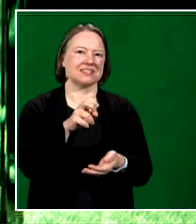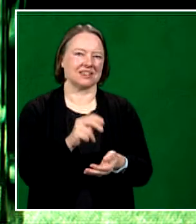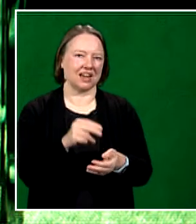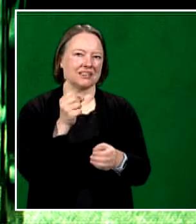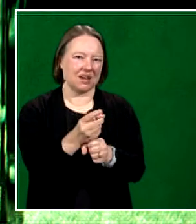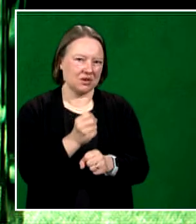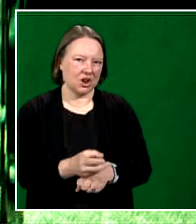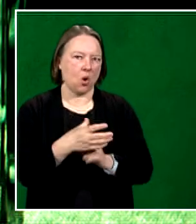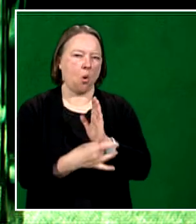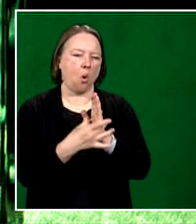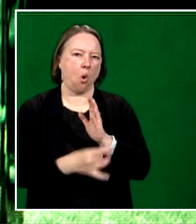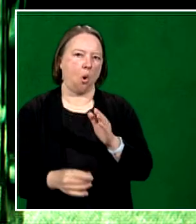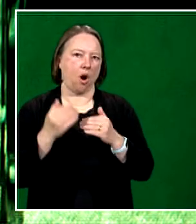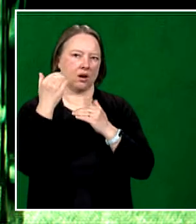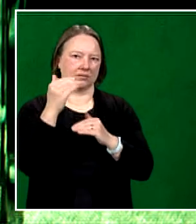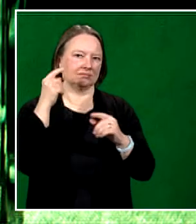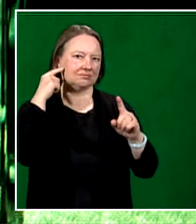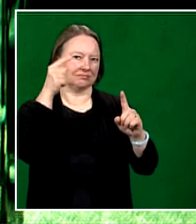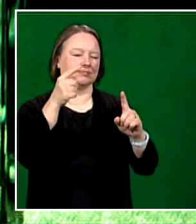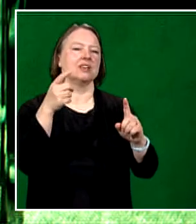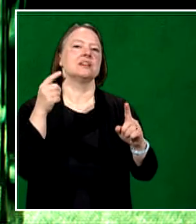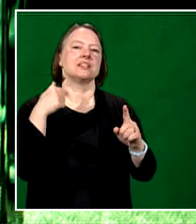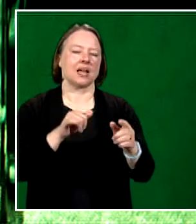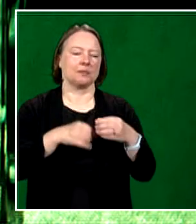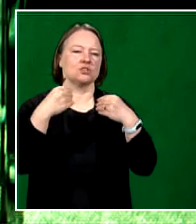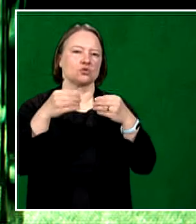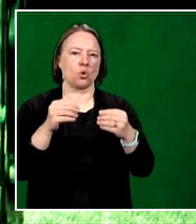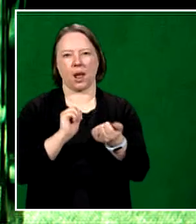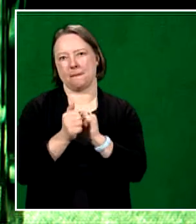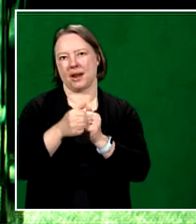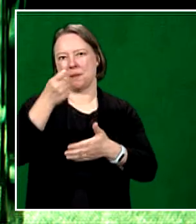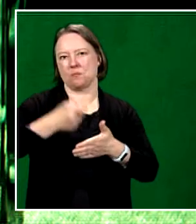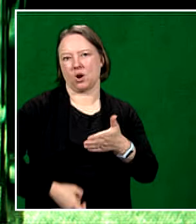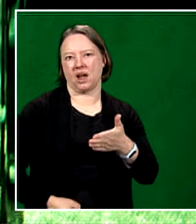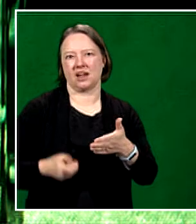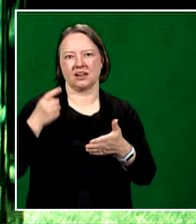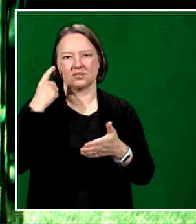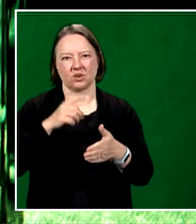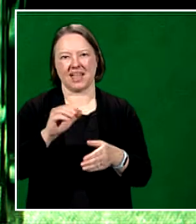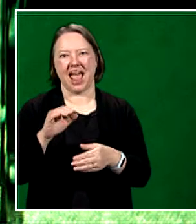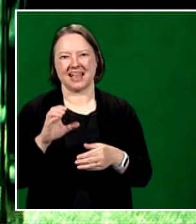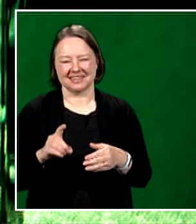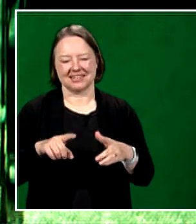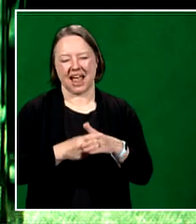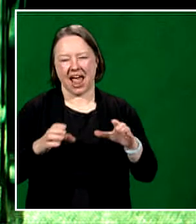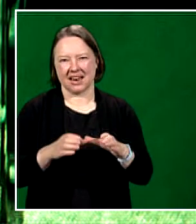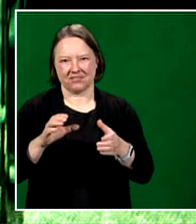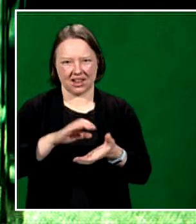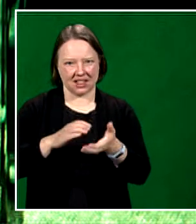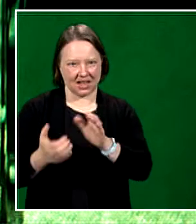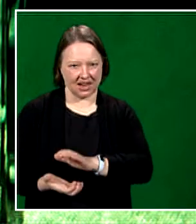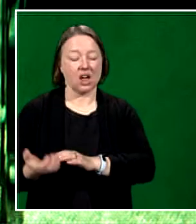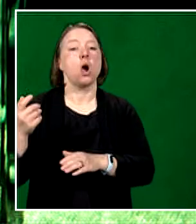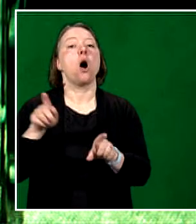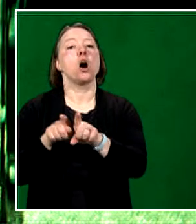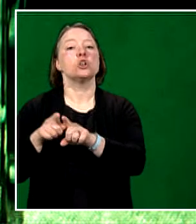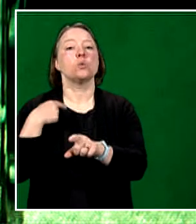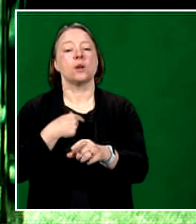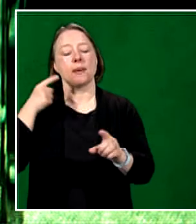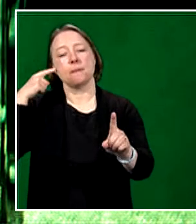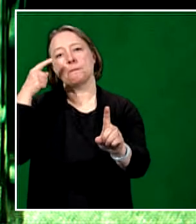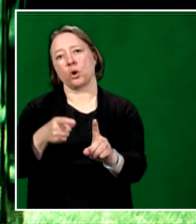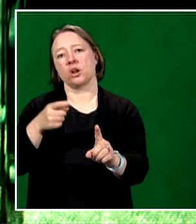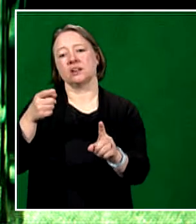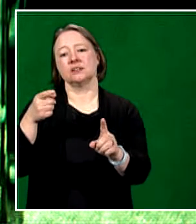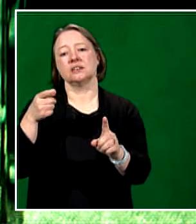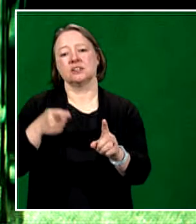production threshold, allowing our proteins to be sold at a competitive price to the acid-activated clays. We also made it a point to design